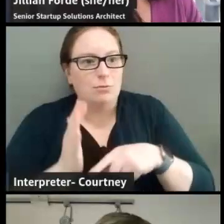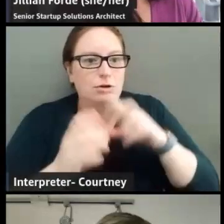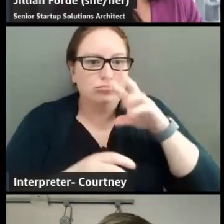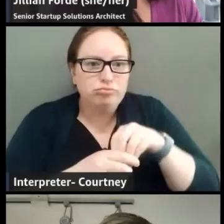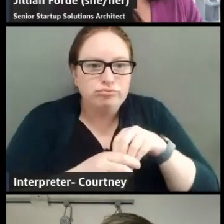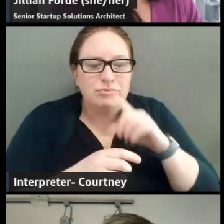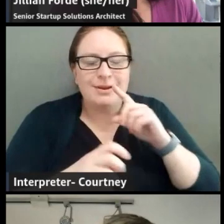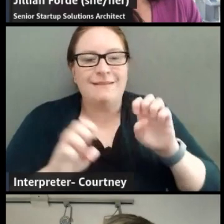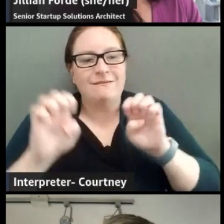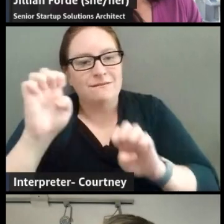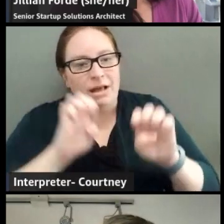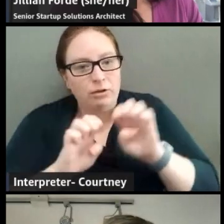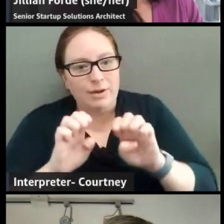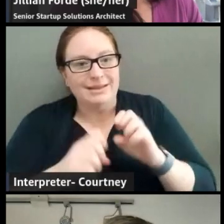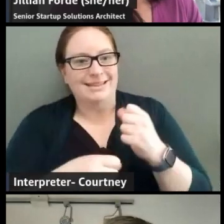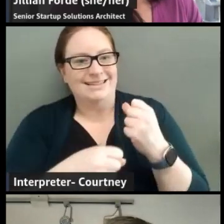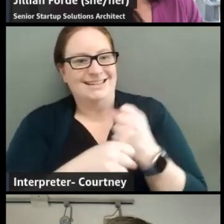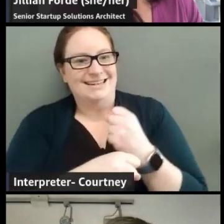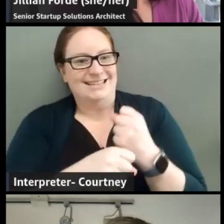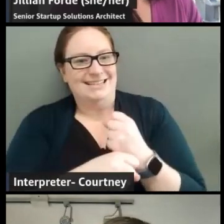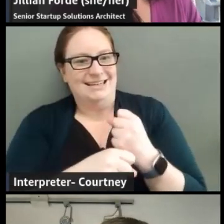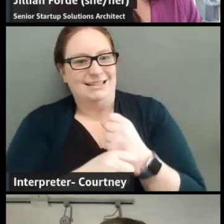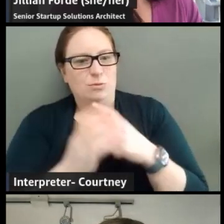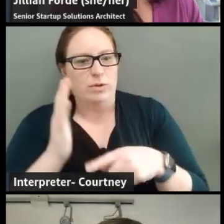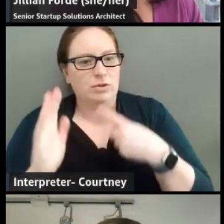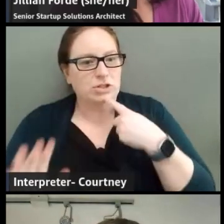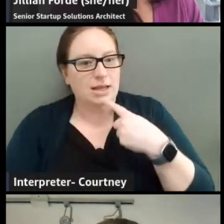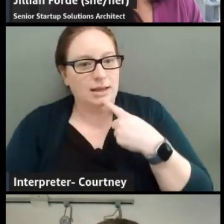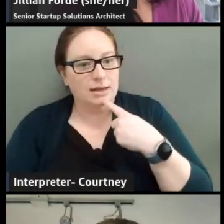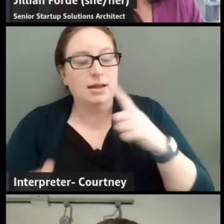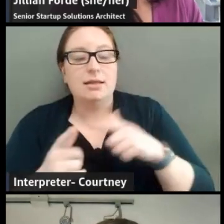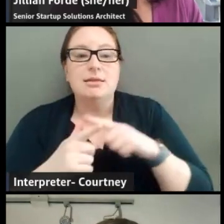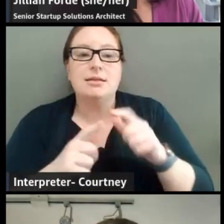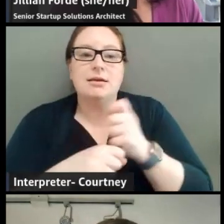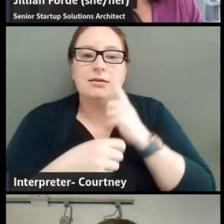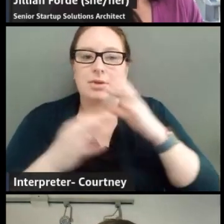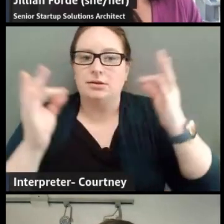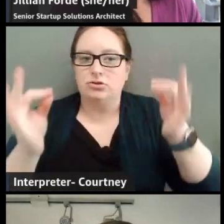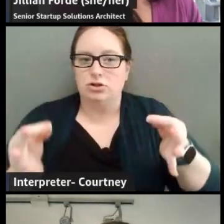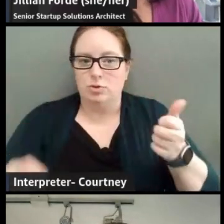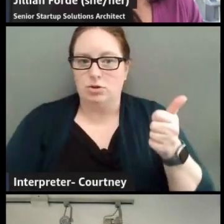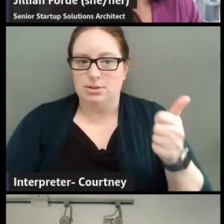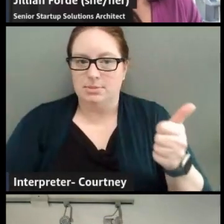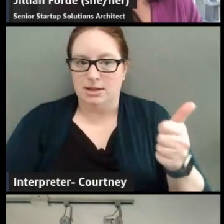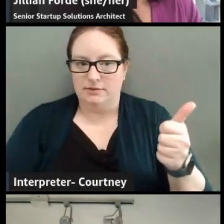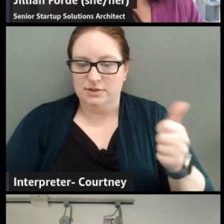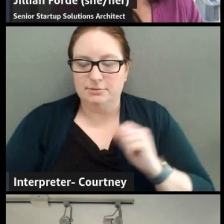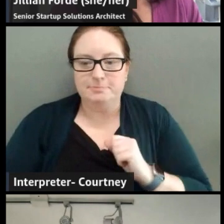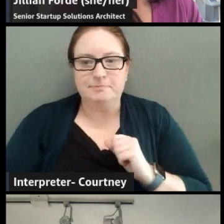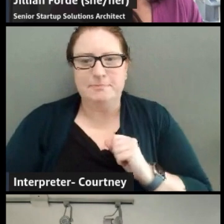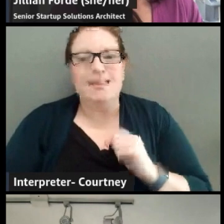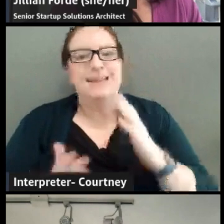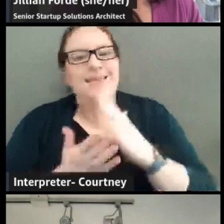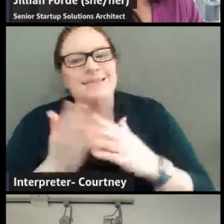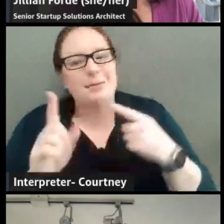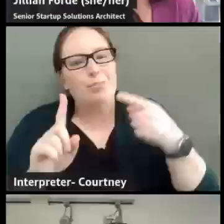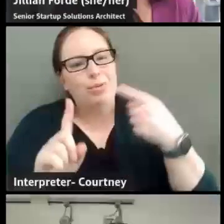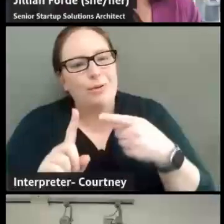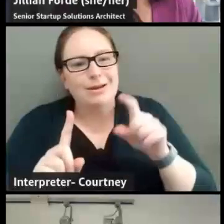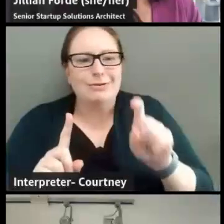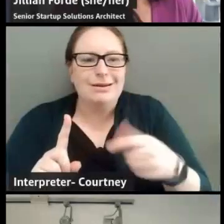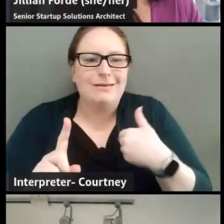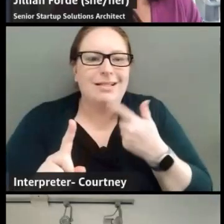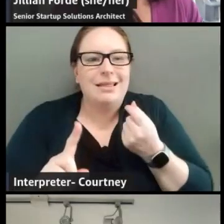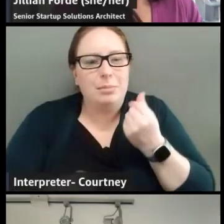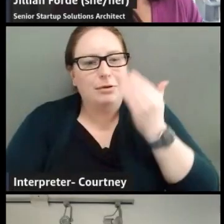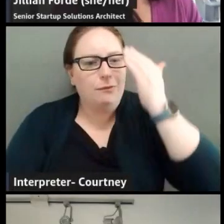evaluate what the statistics are telling them, and then they can make judgment calls on their own, right? At some point, you do need to have a little bit of awareness of like what your